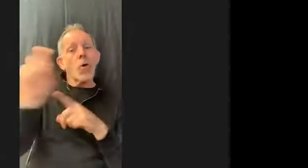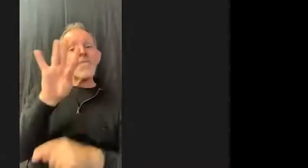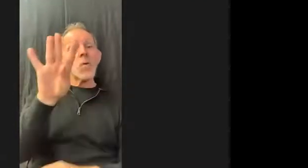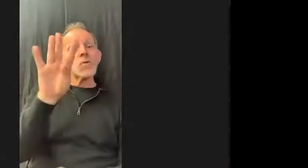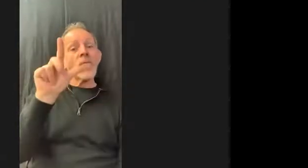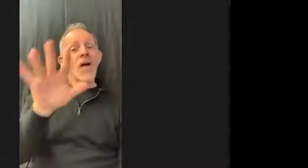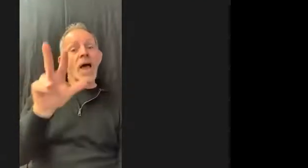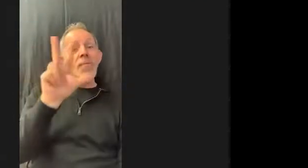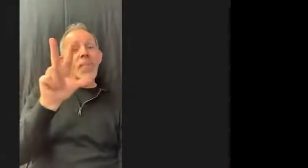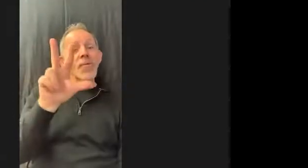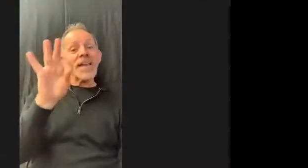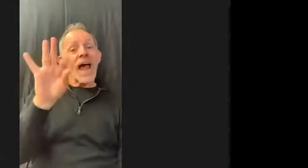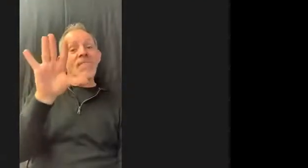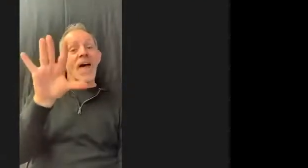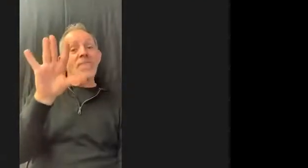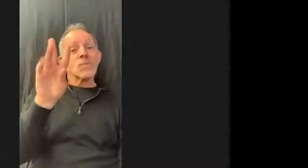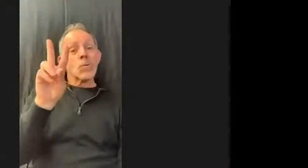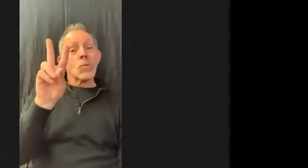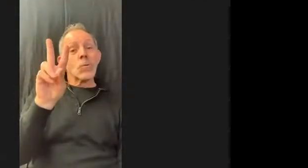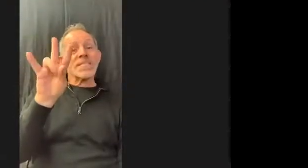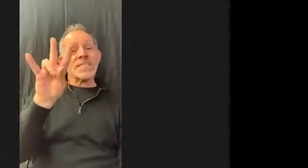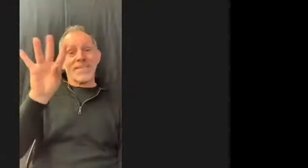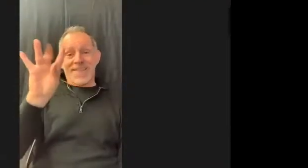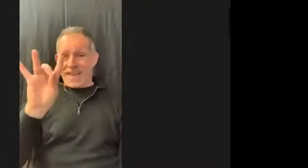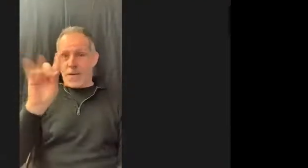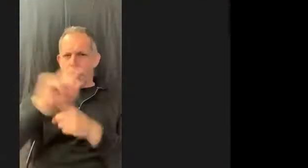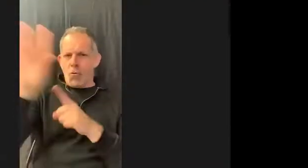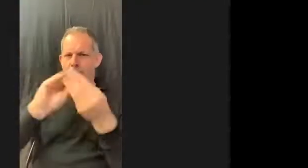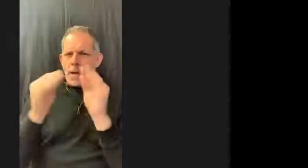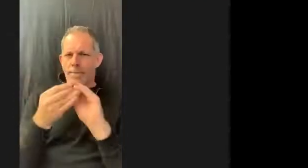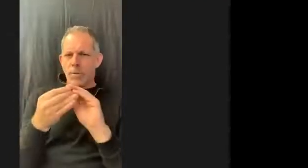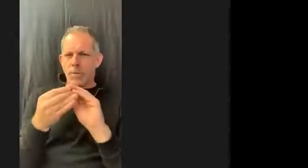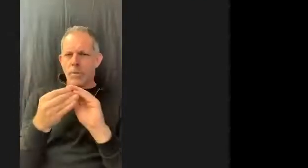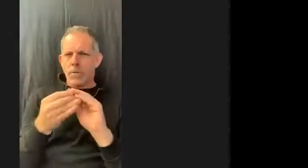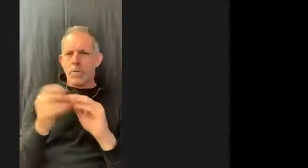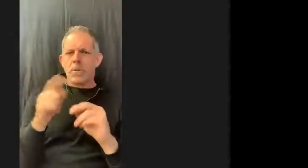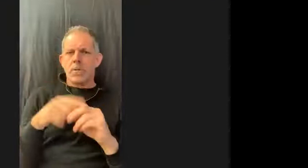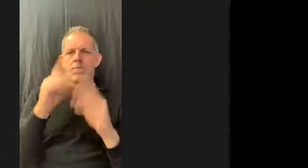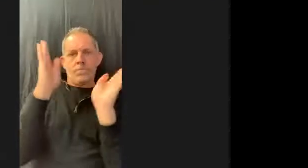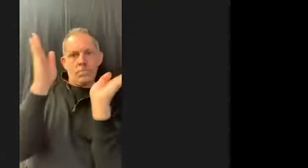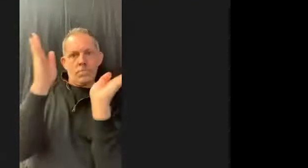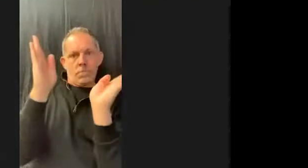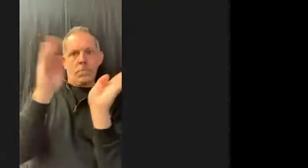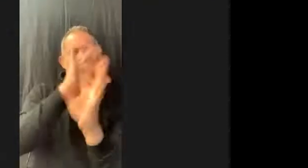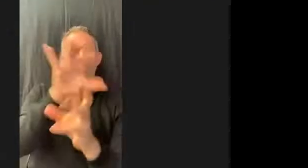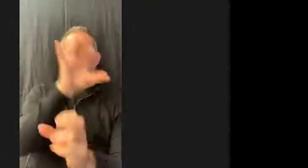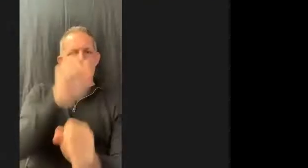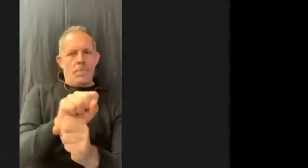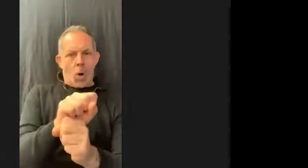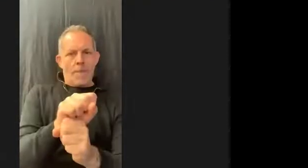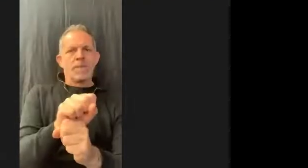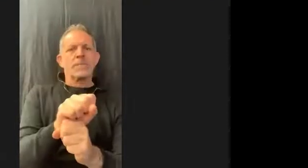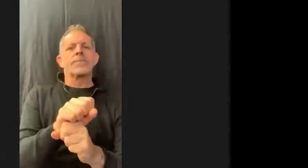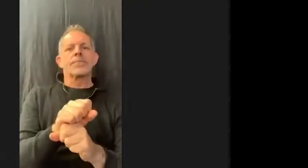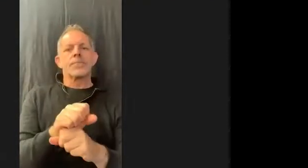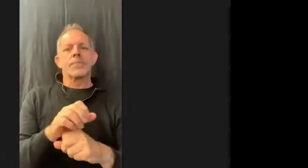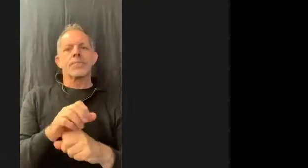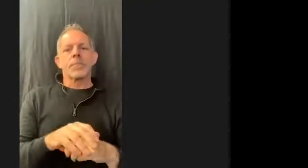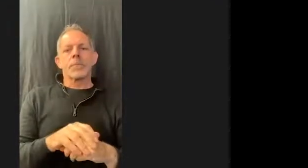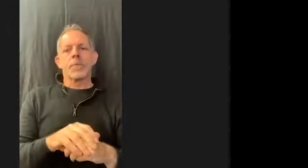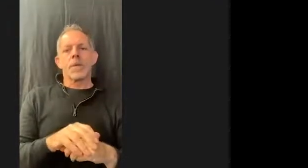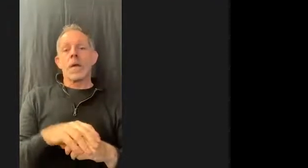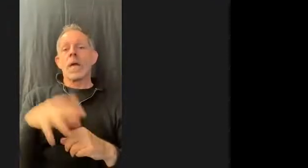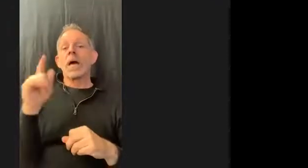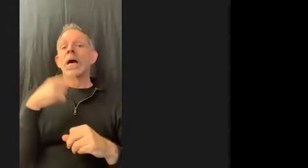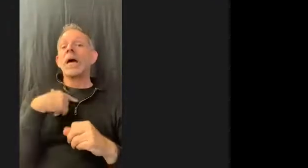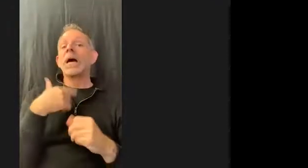425-339-5278, 8:30 a.m. to 4:30 p.m. to make an appointment. Our preference, though, is before making a call, if you're able to,